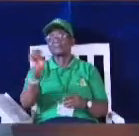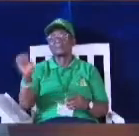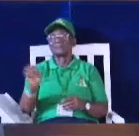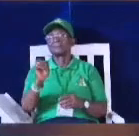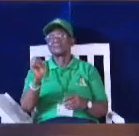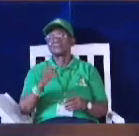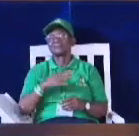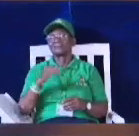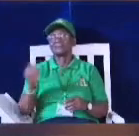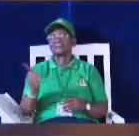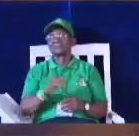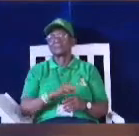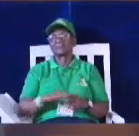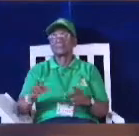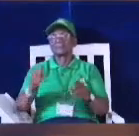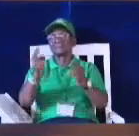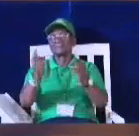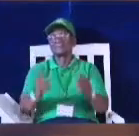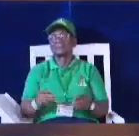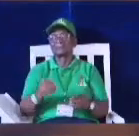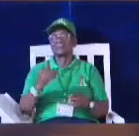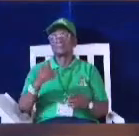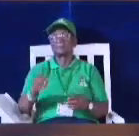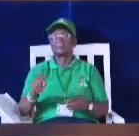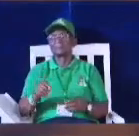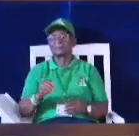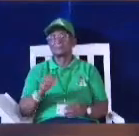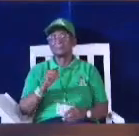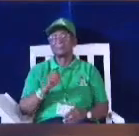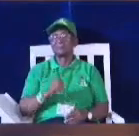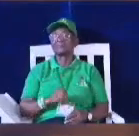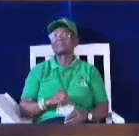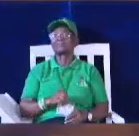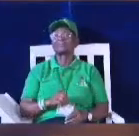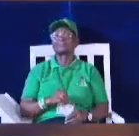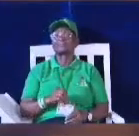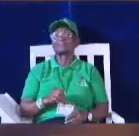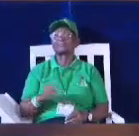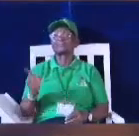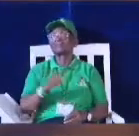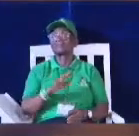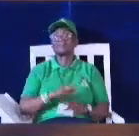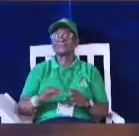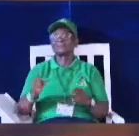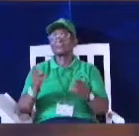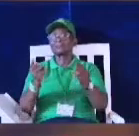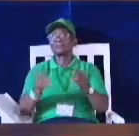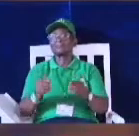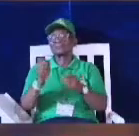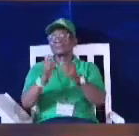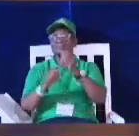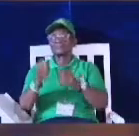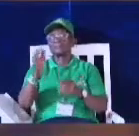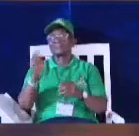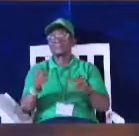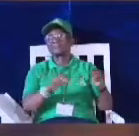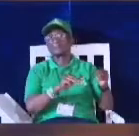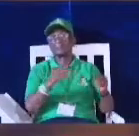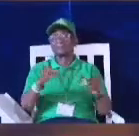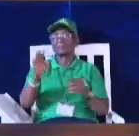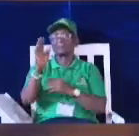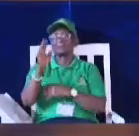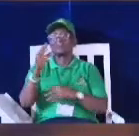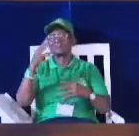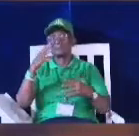and you don't want the extraordinary move of God, the healing power of